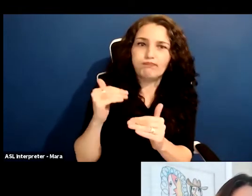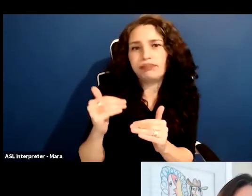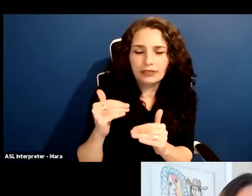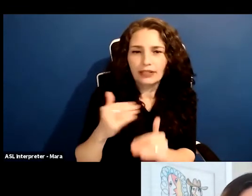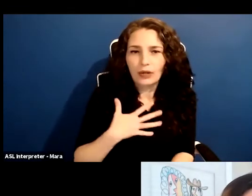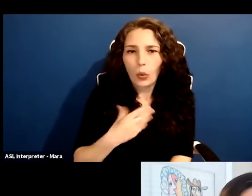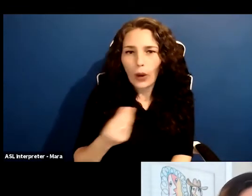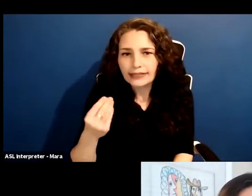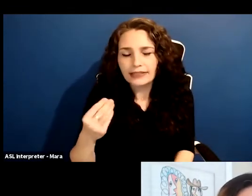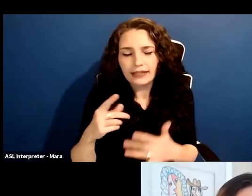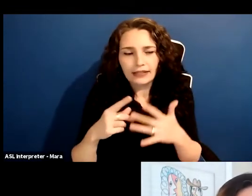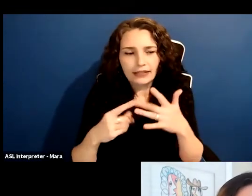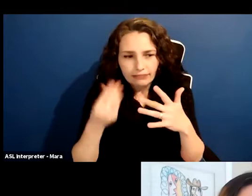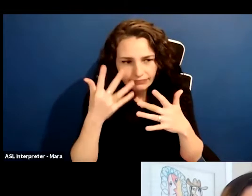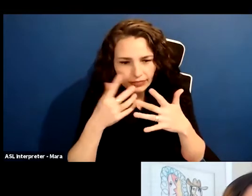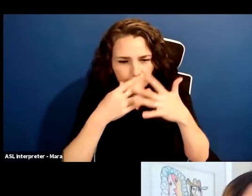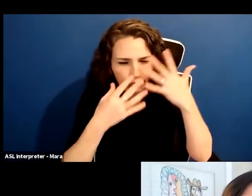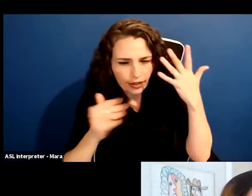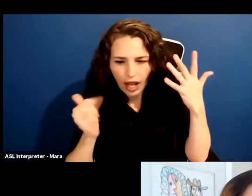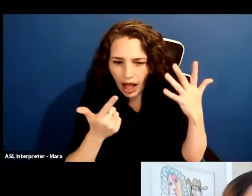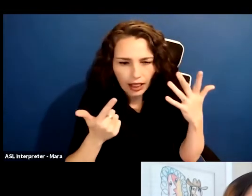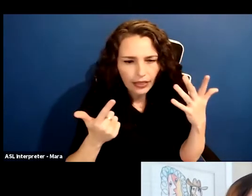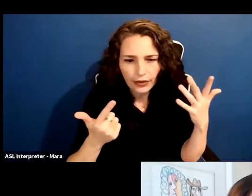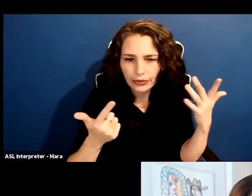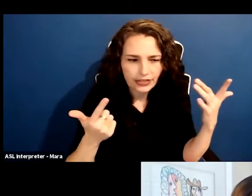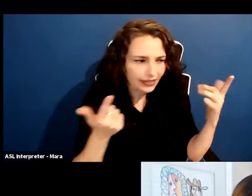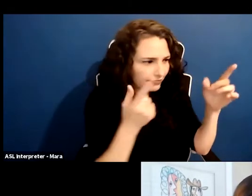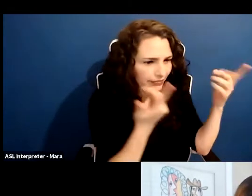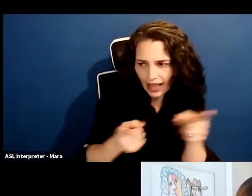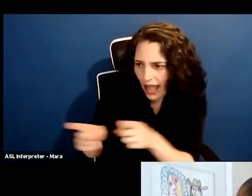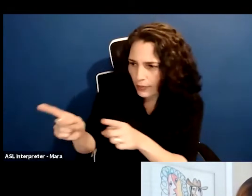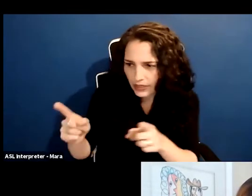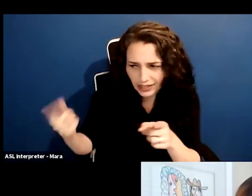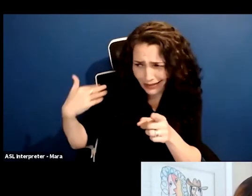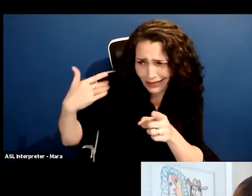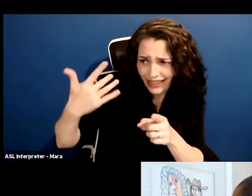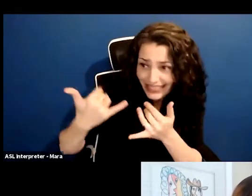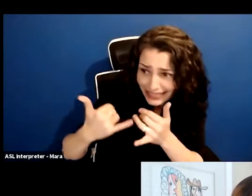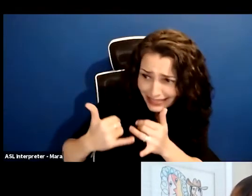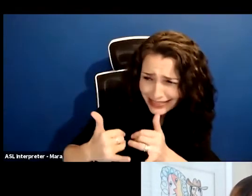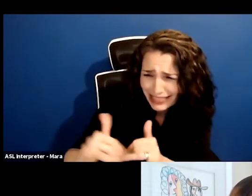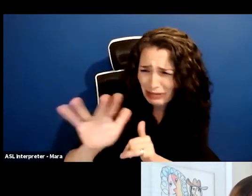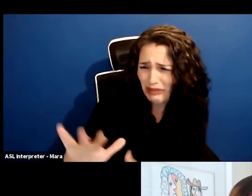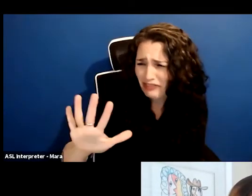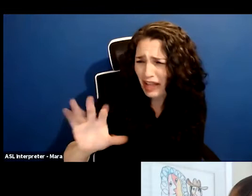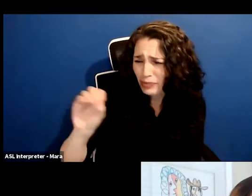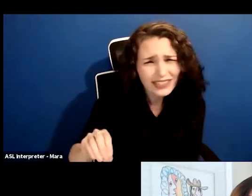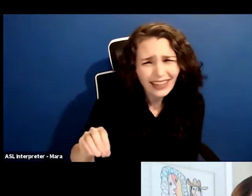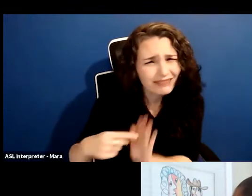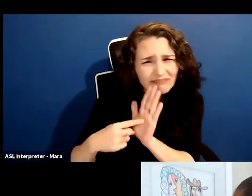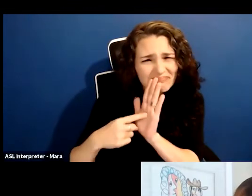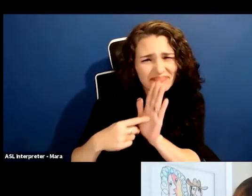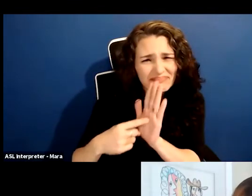industry to bring forward more diversity, that we're still hovering at around 5% for representation it